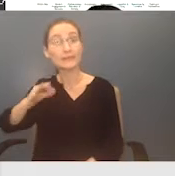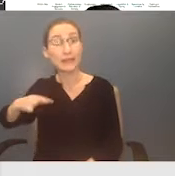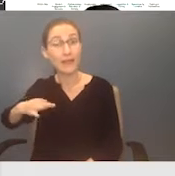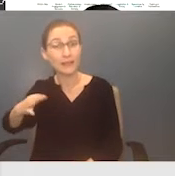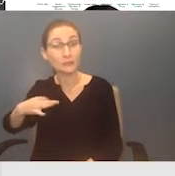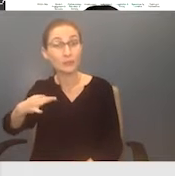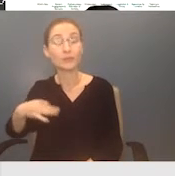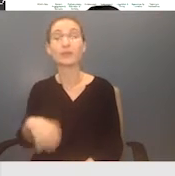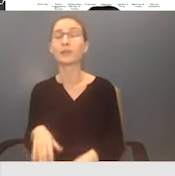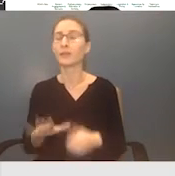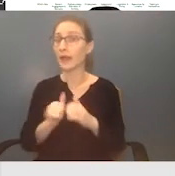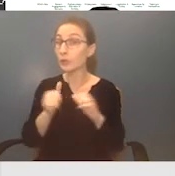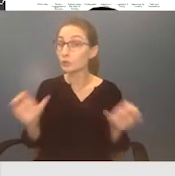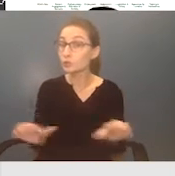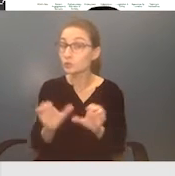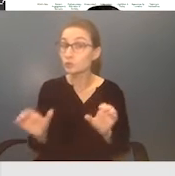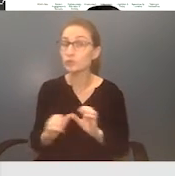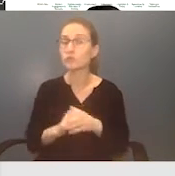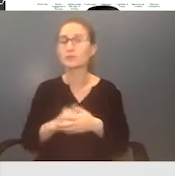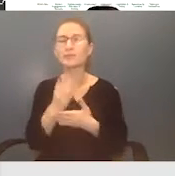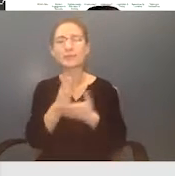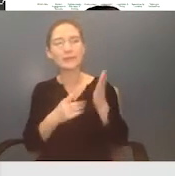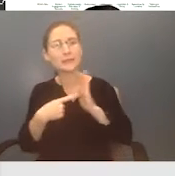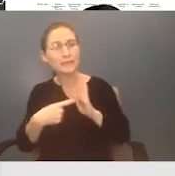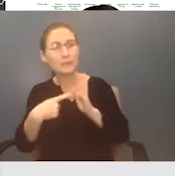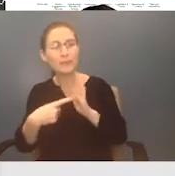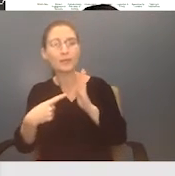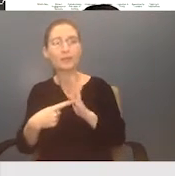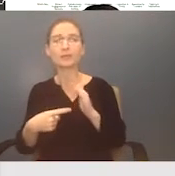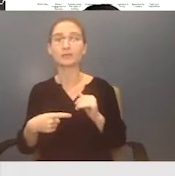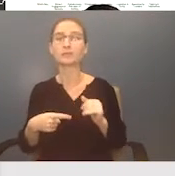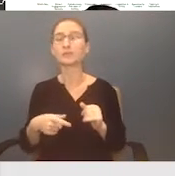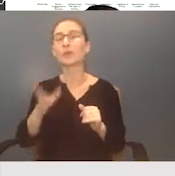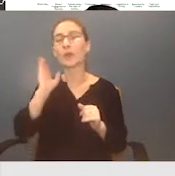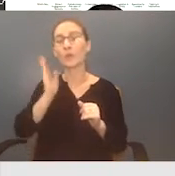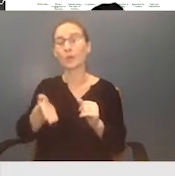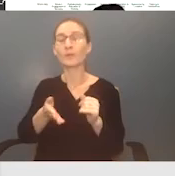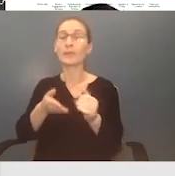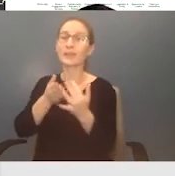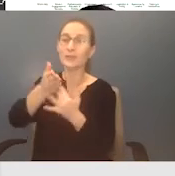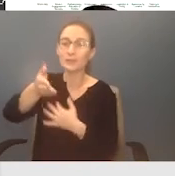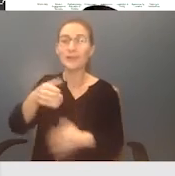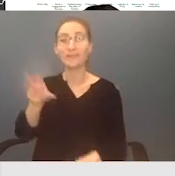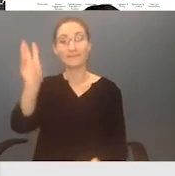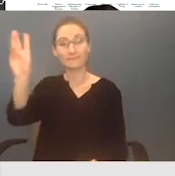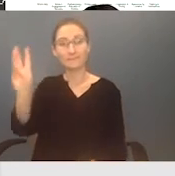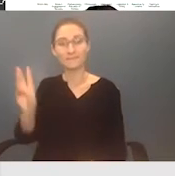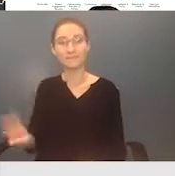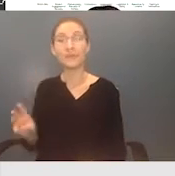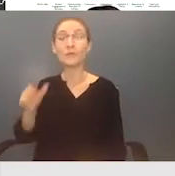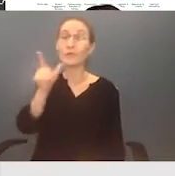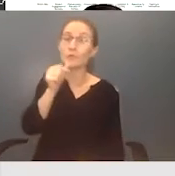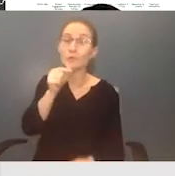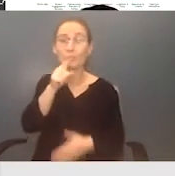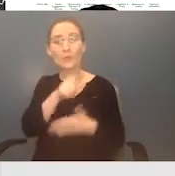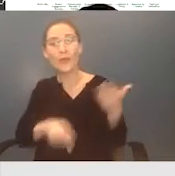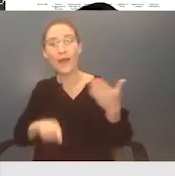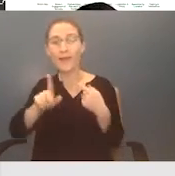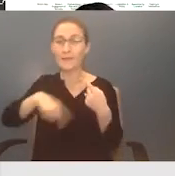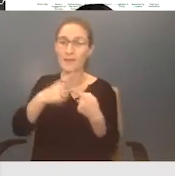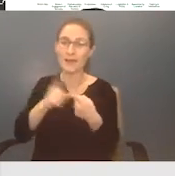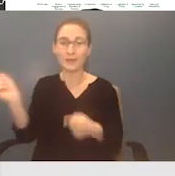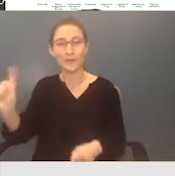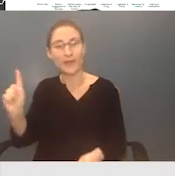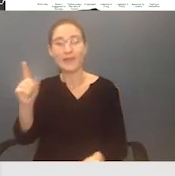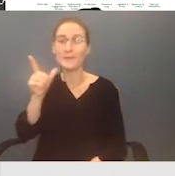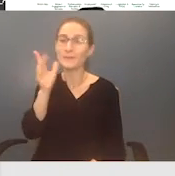eligible, how to do them, some examples. It goes through all the 5 W's, the who, what, when, where, why, and then also how